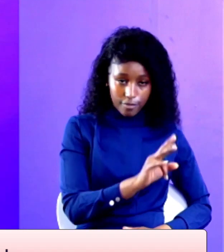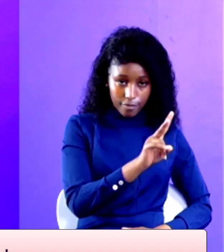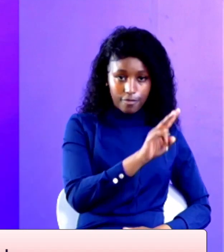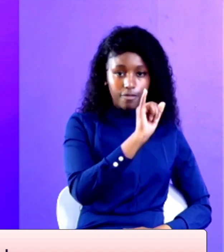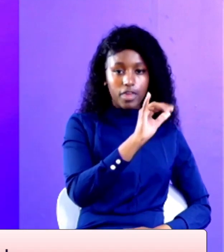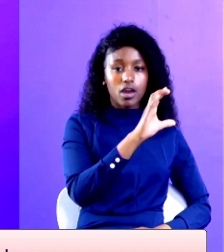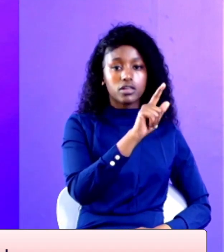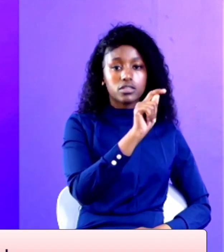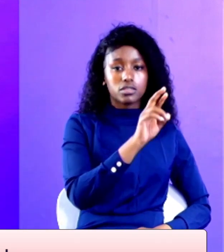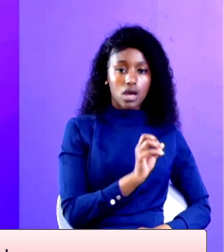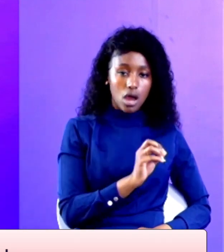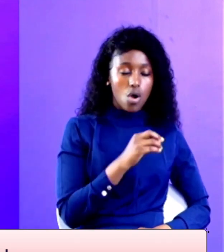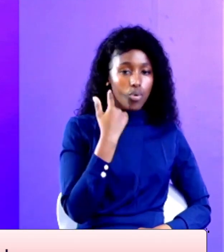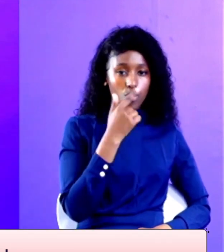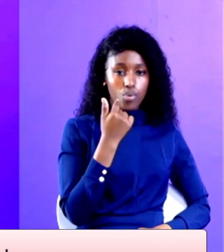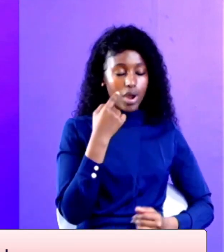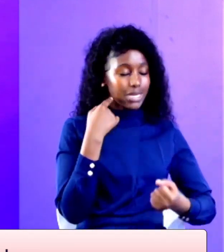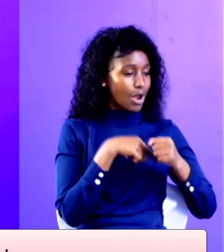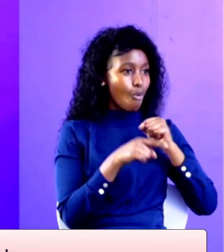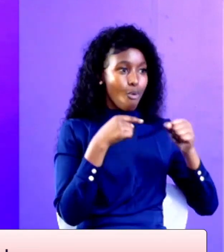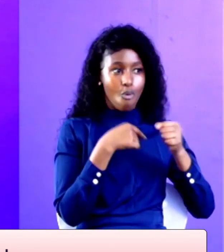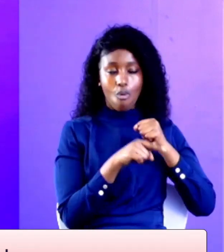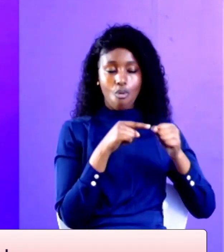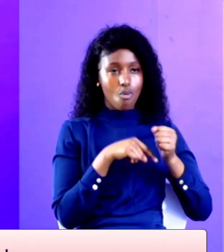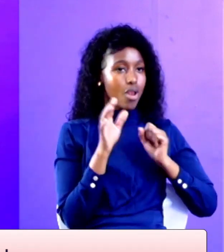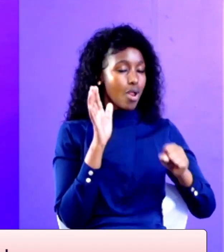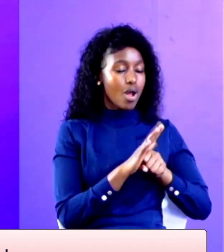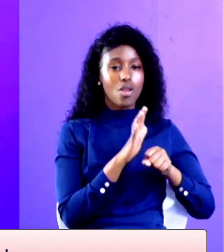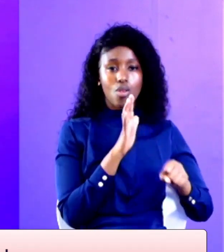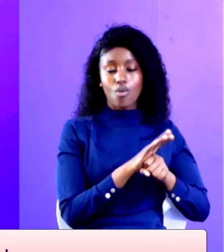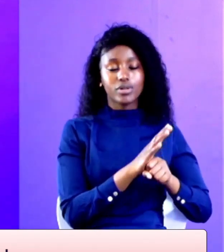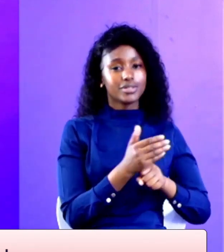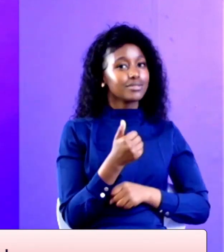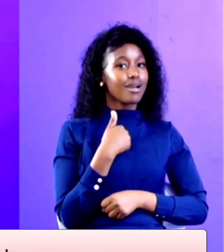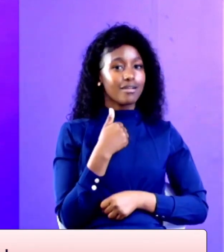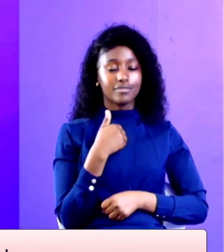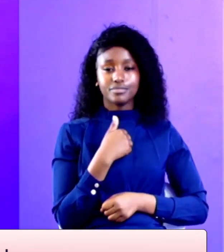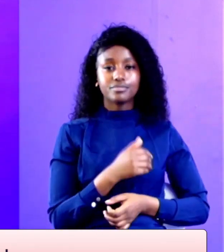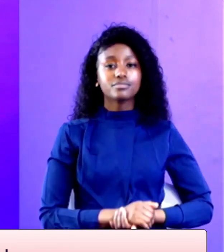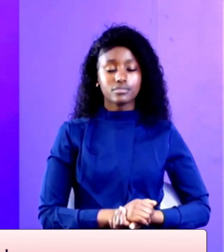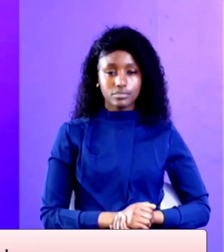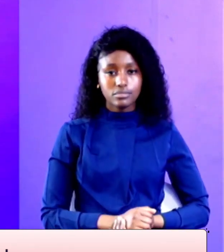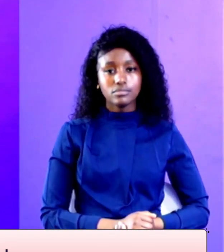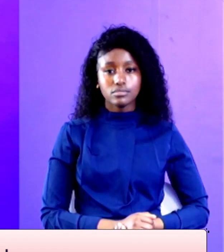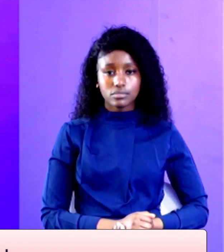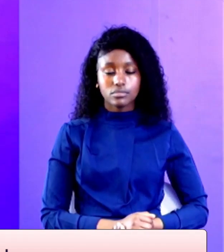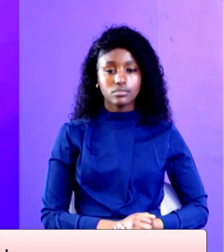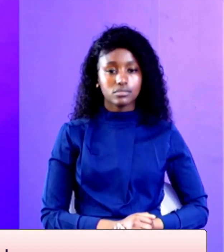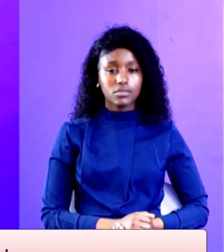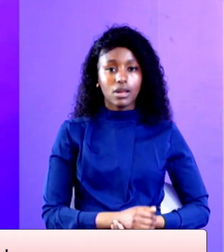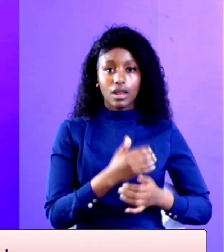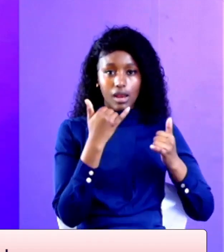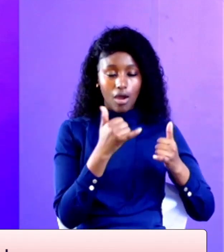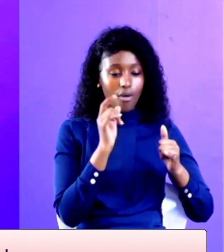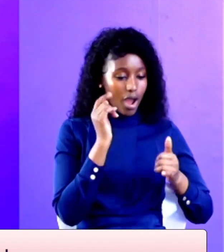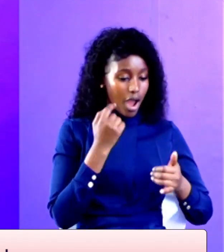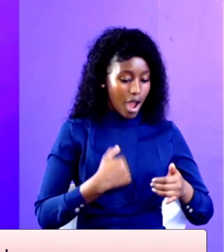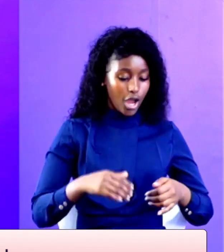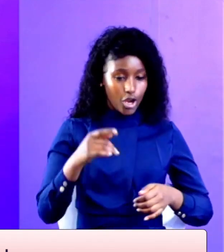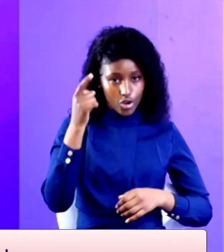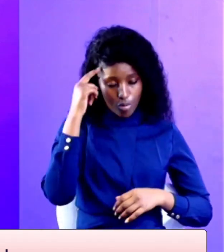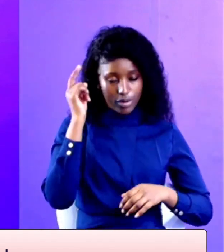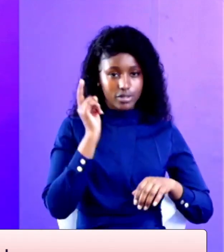Sporting Lisbon. That is a goal scorer. When we do like this, when we put on our masks